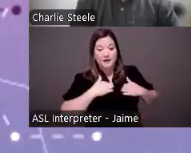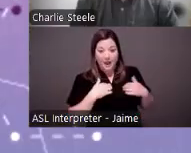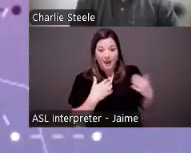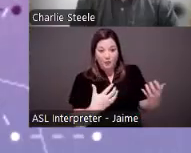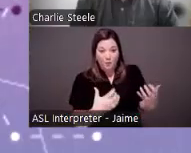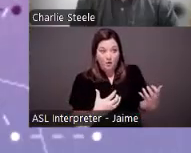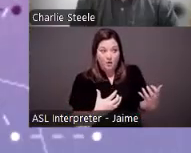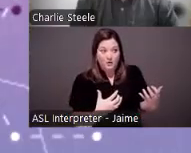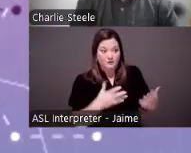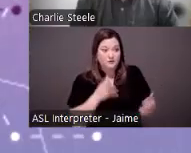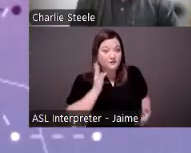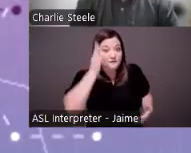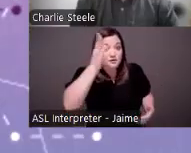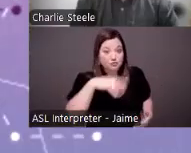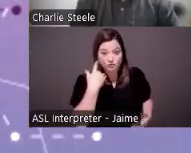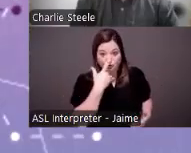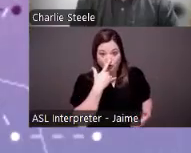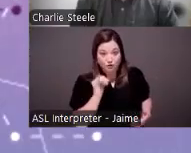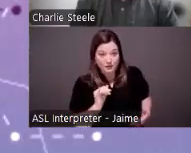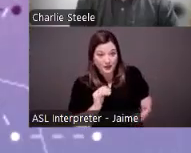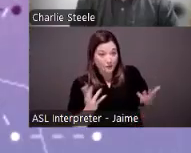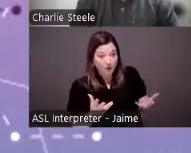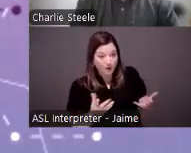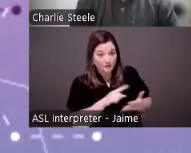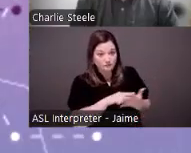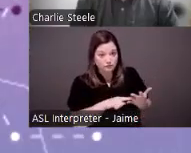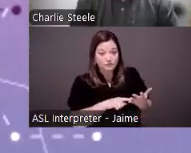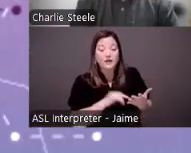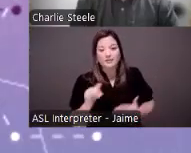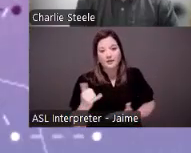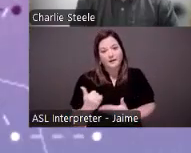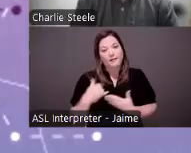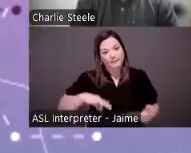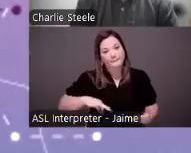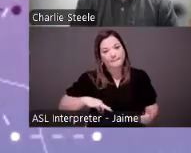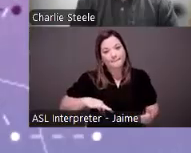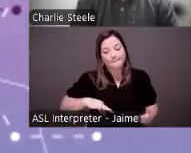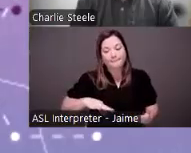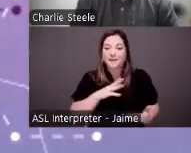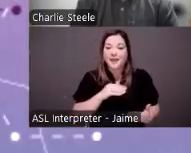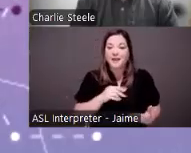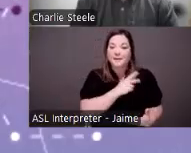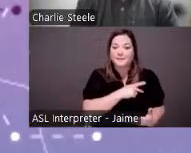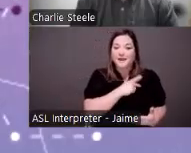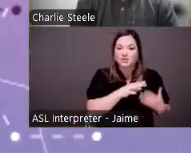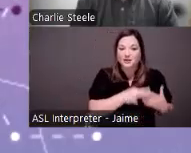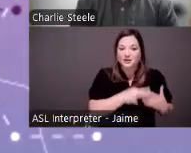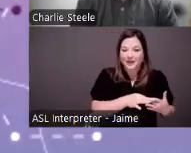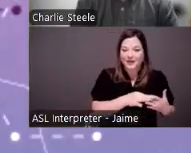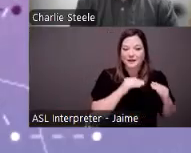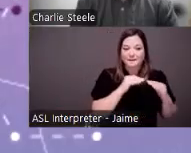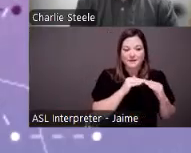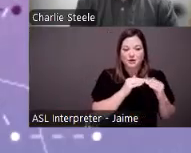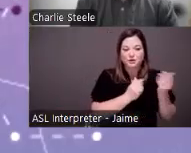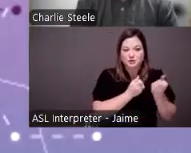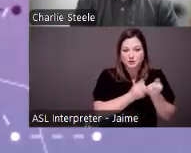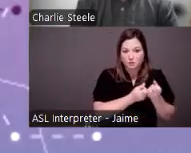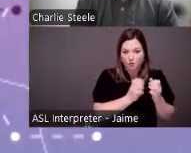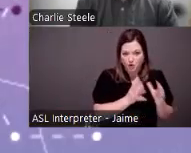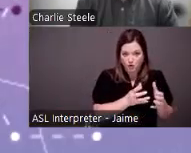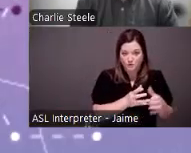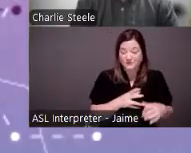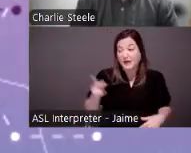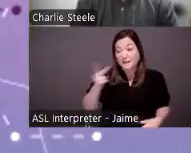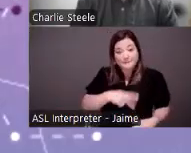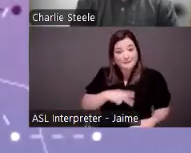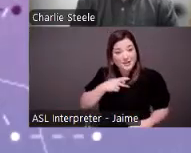you in the future. That really helps. Another is patient-led peer support groups. So for patients themselves, sometimes you can't